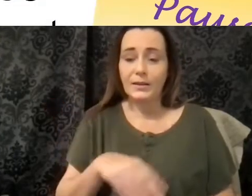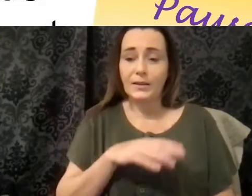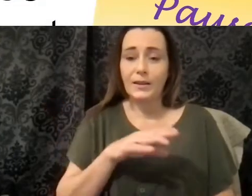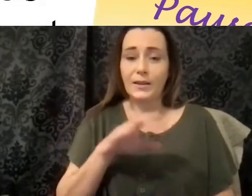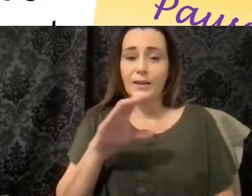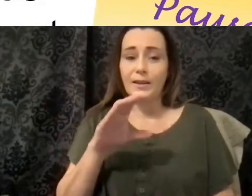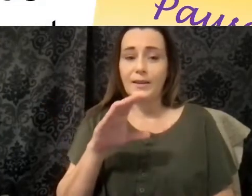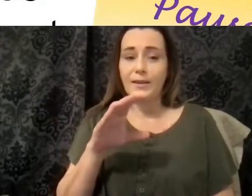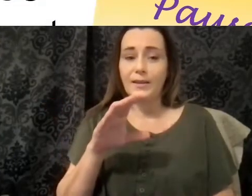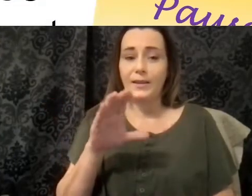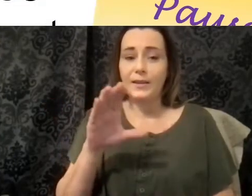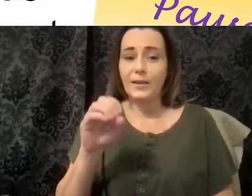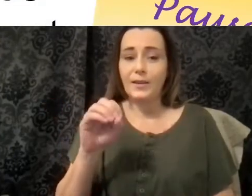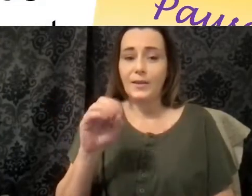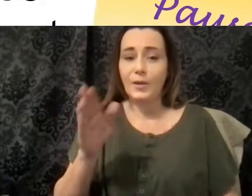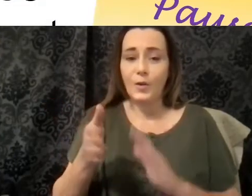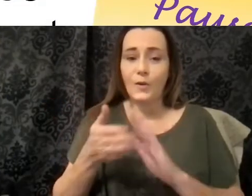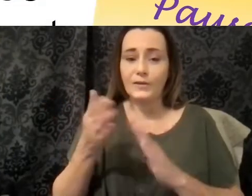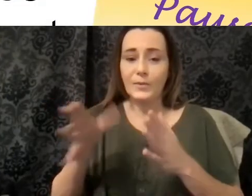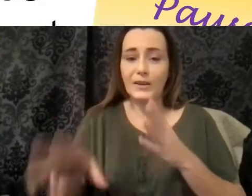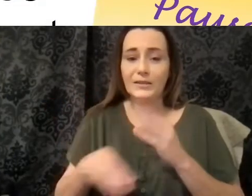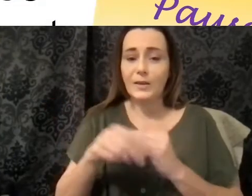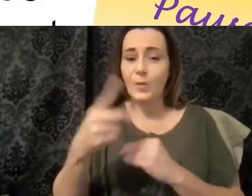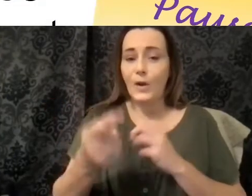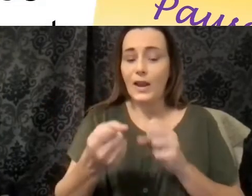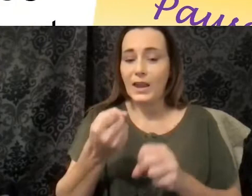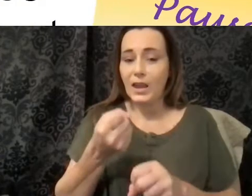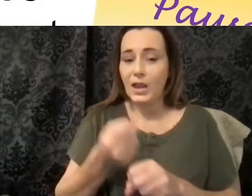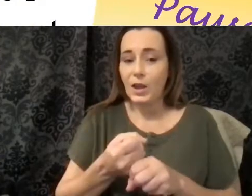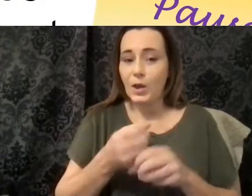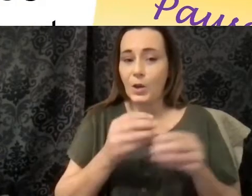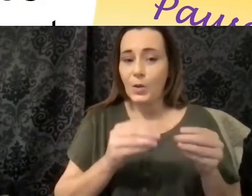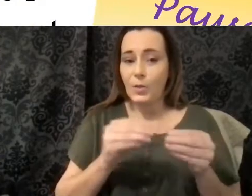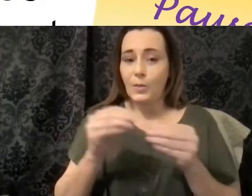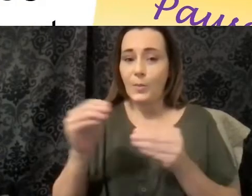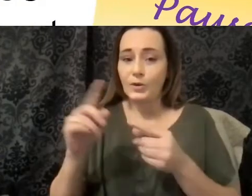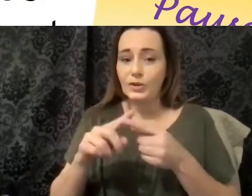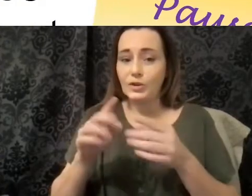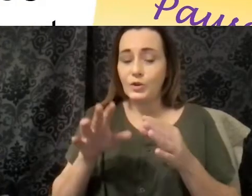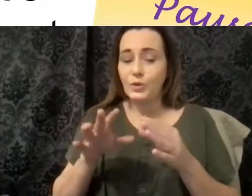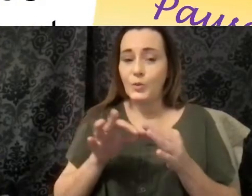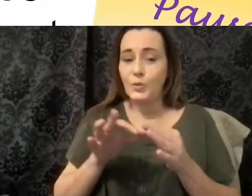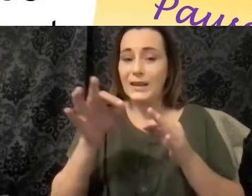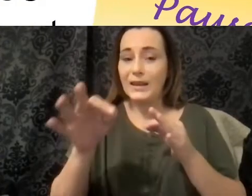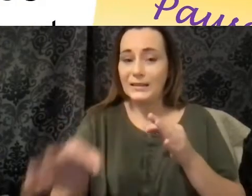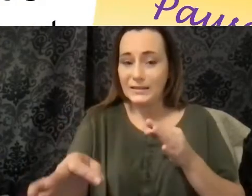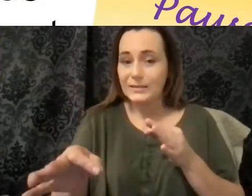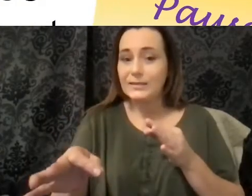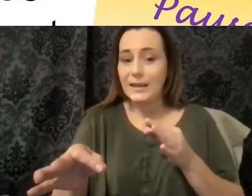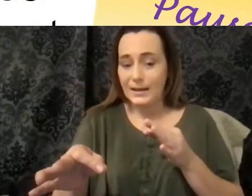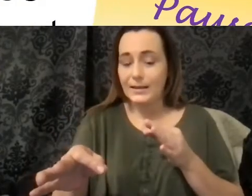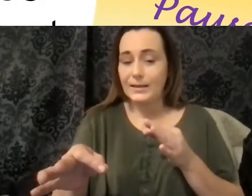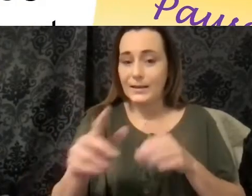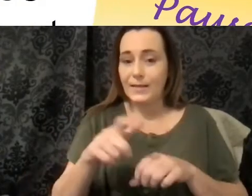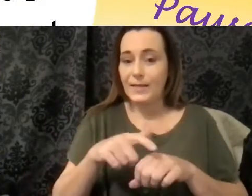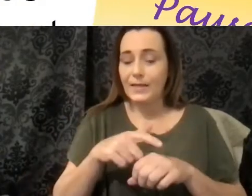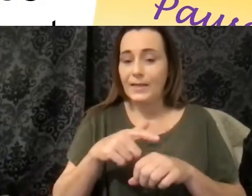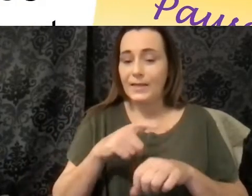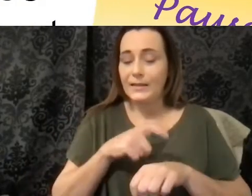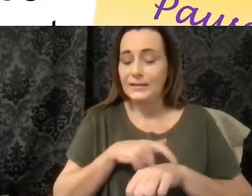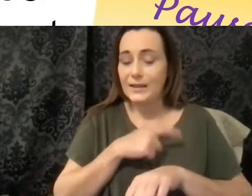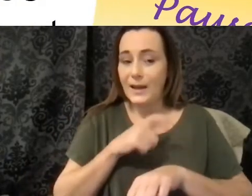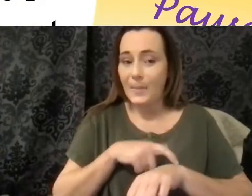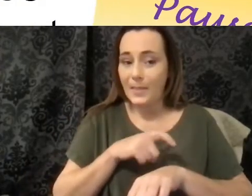been extended by 1 year. Motion 2 and 3 seek to extend the term length of the trusted servants